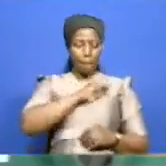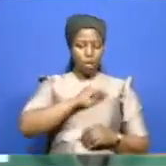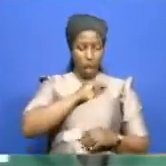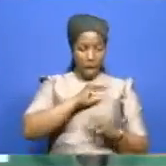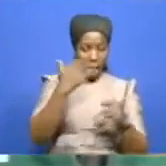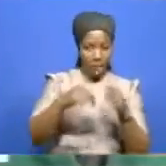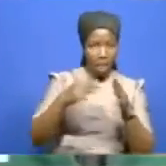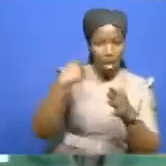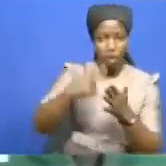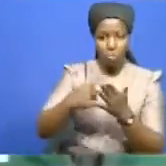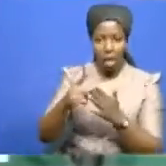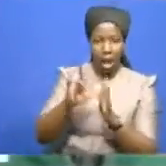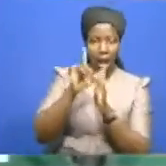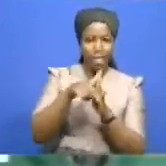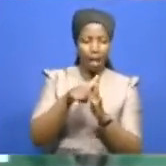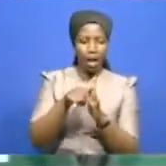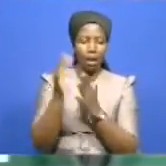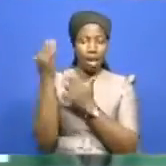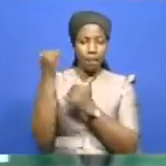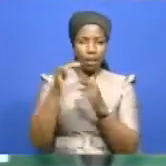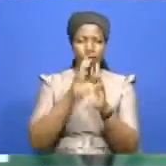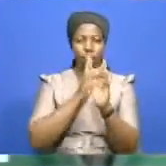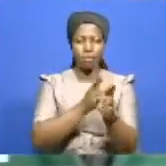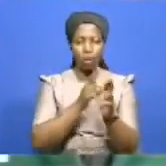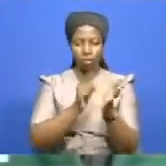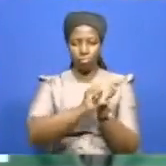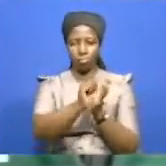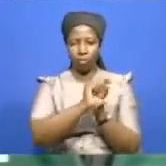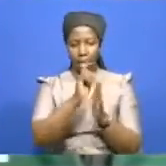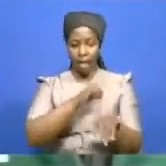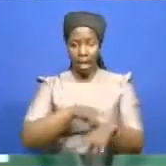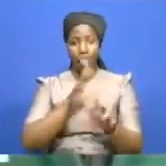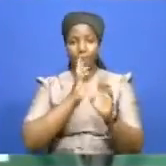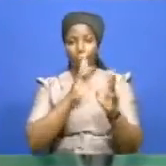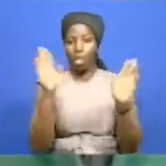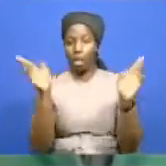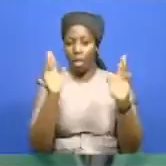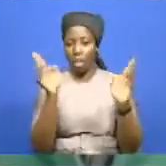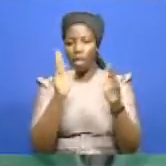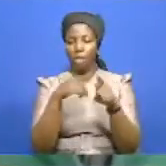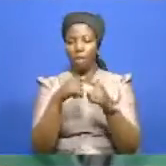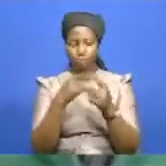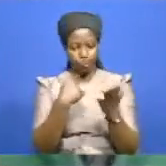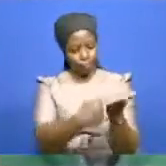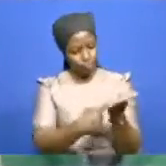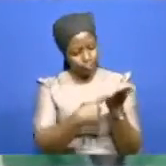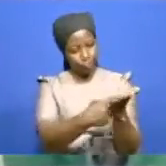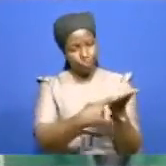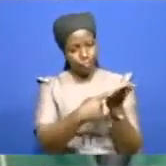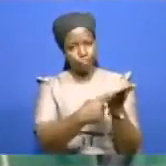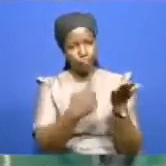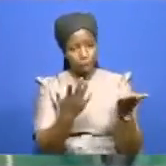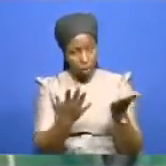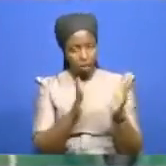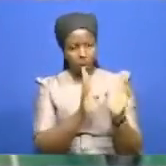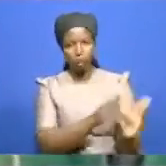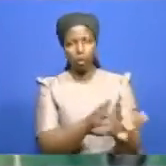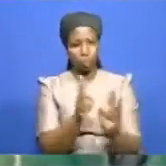thereafter they will be expected to write a report. And when this report is ready, it will be discussed in the